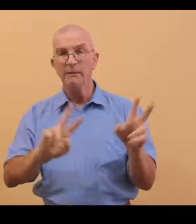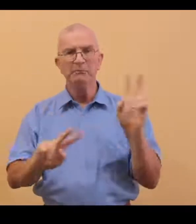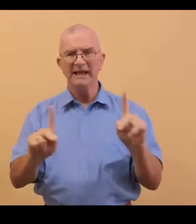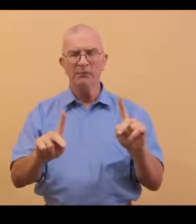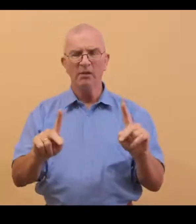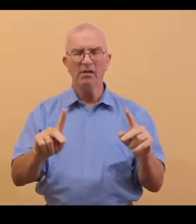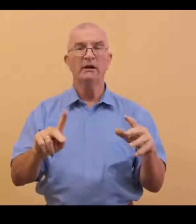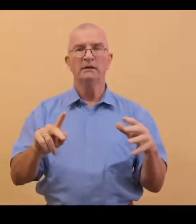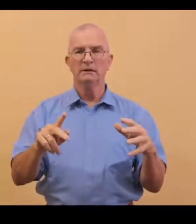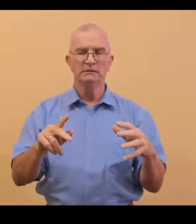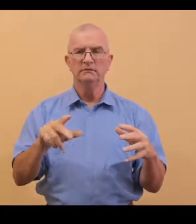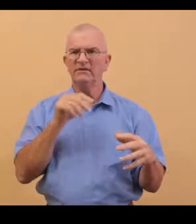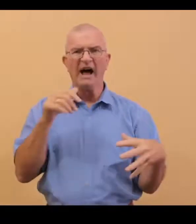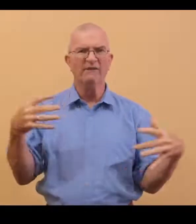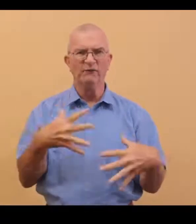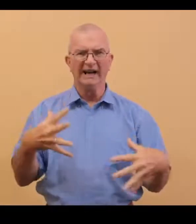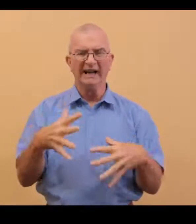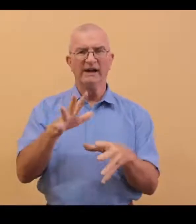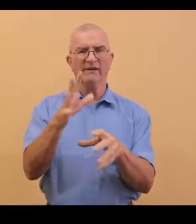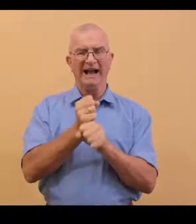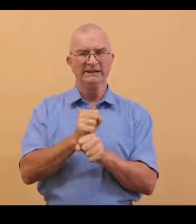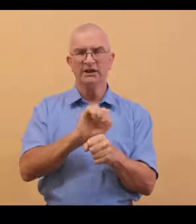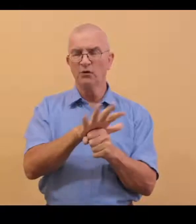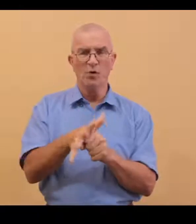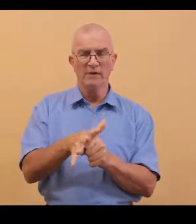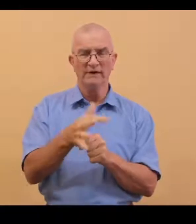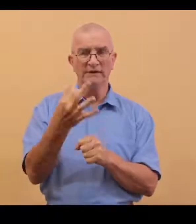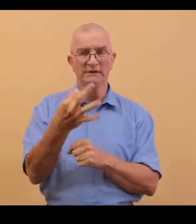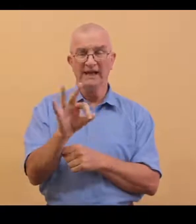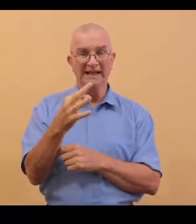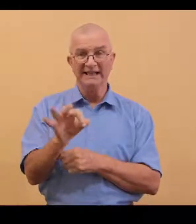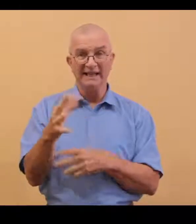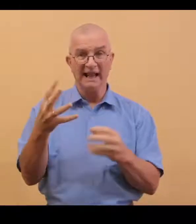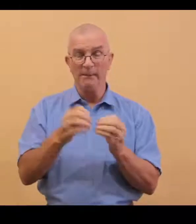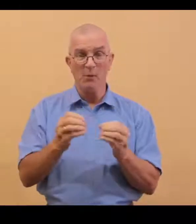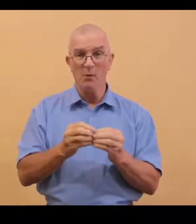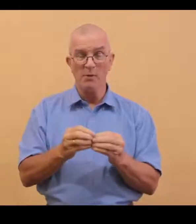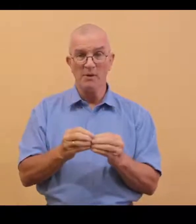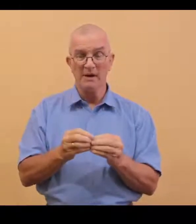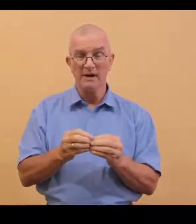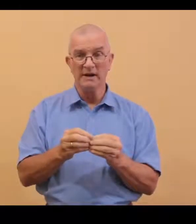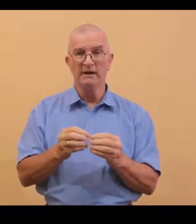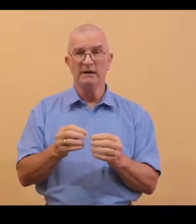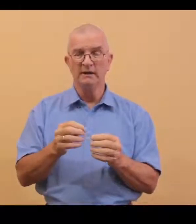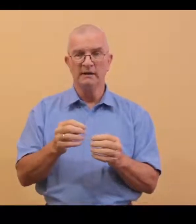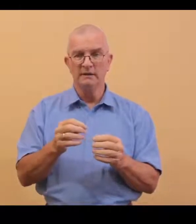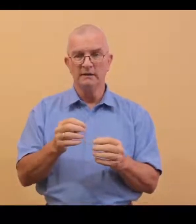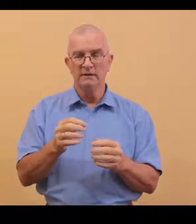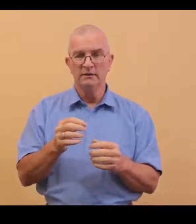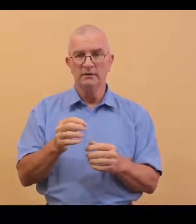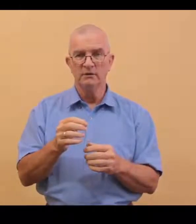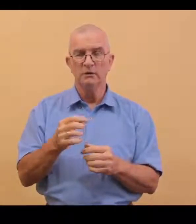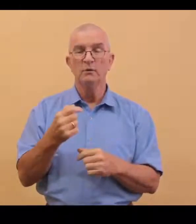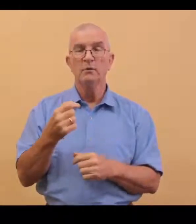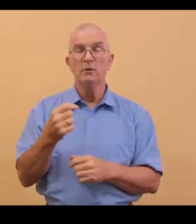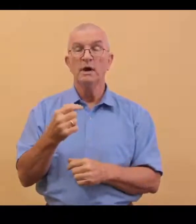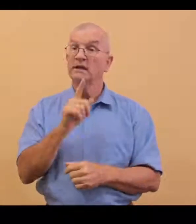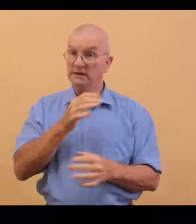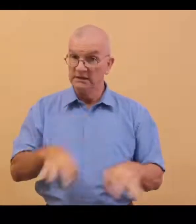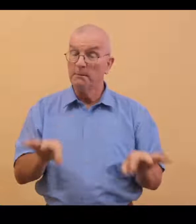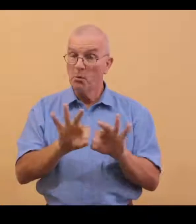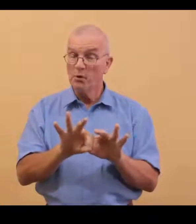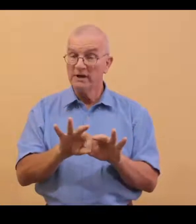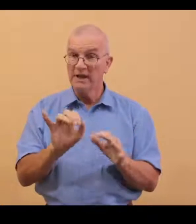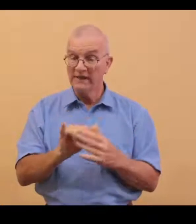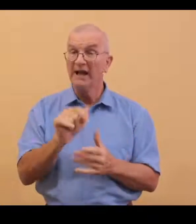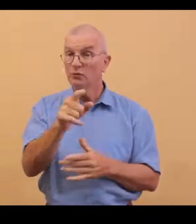be fatigue when it comes to the public's response to the messages concerning COVID-19. It is important